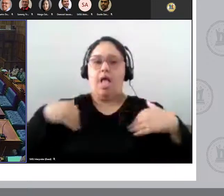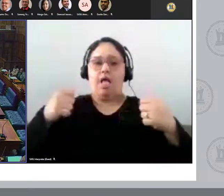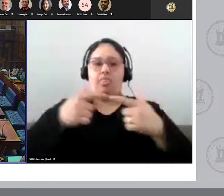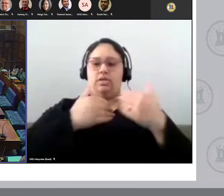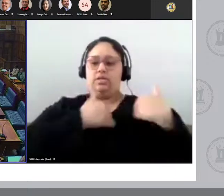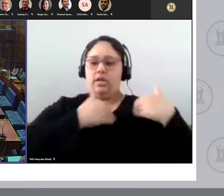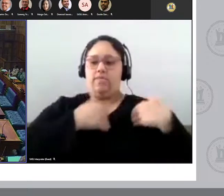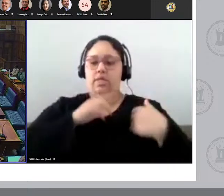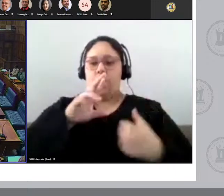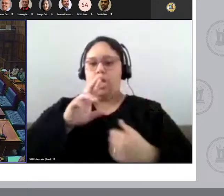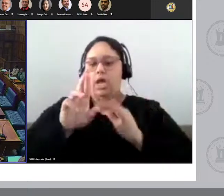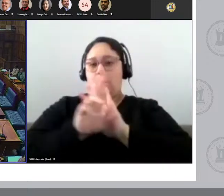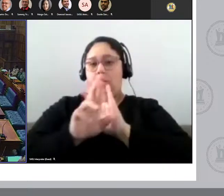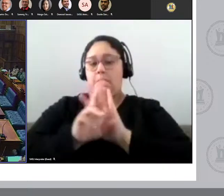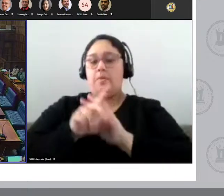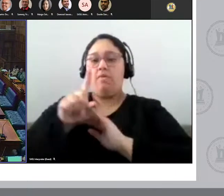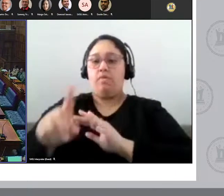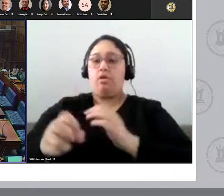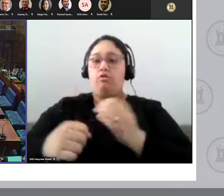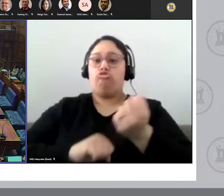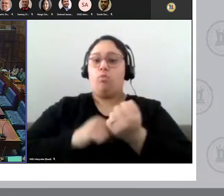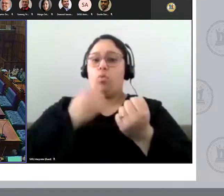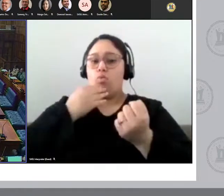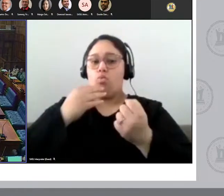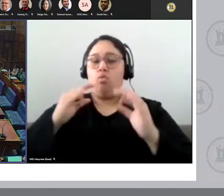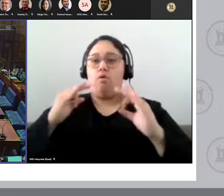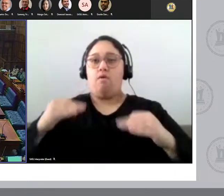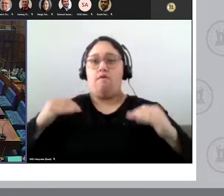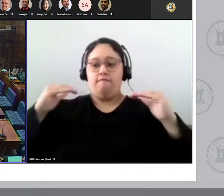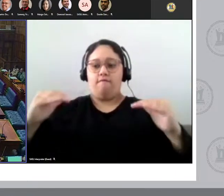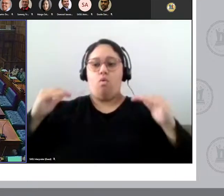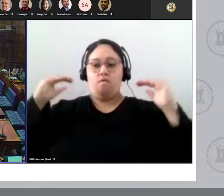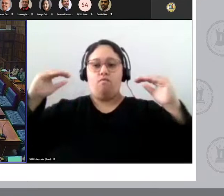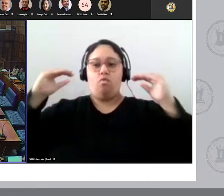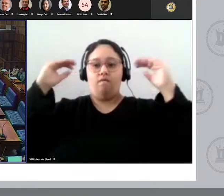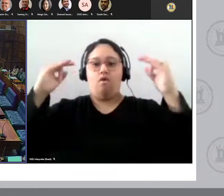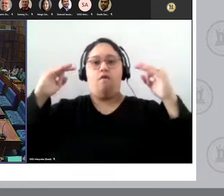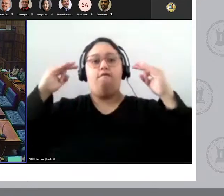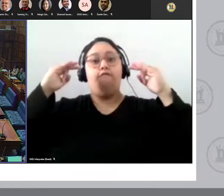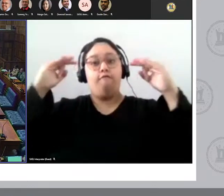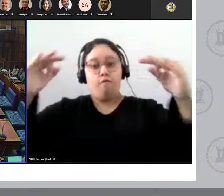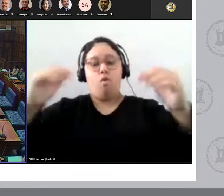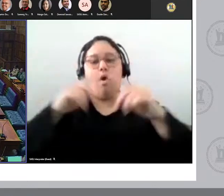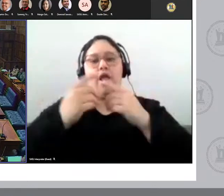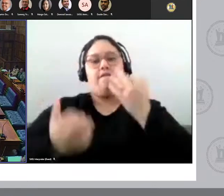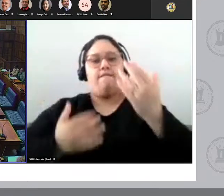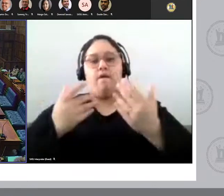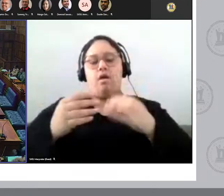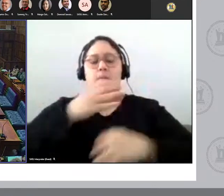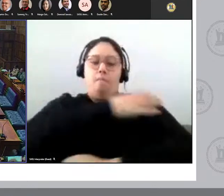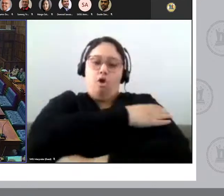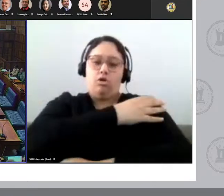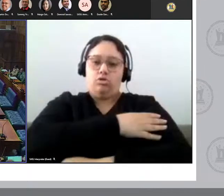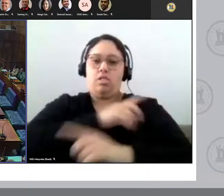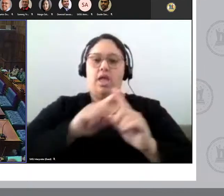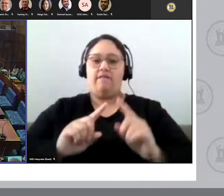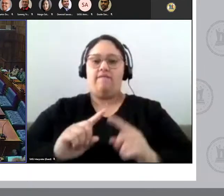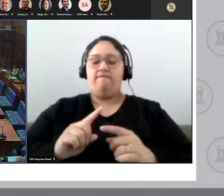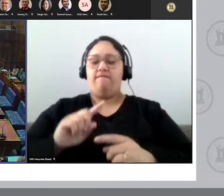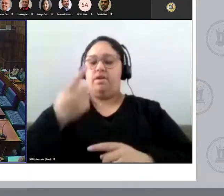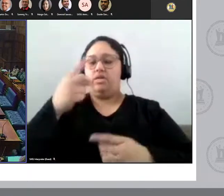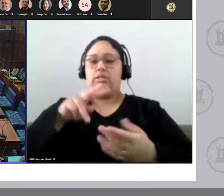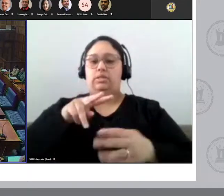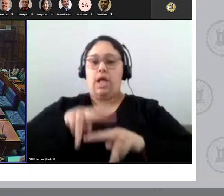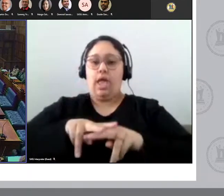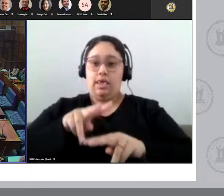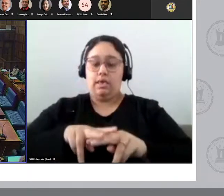they are then supported by floor and fire marshals and first aiders. We have trained 9